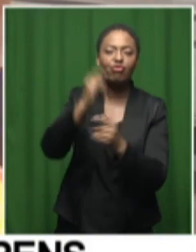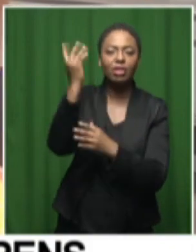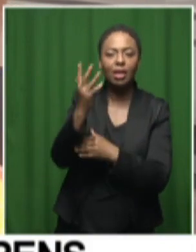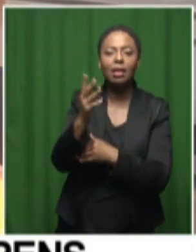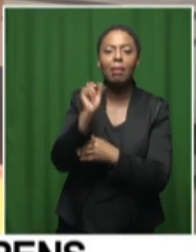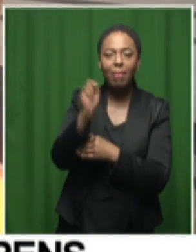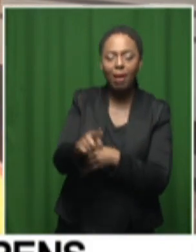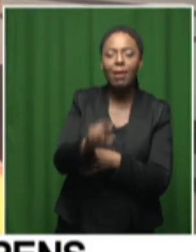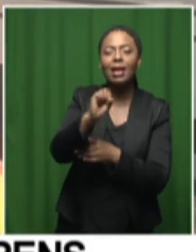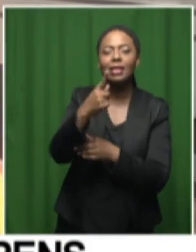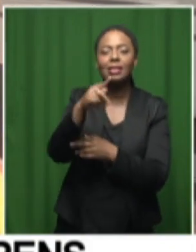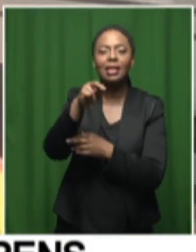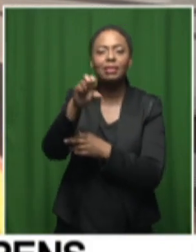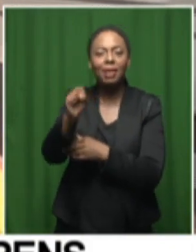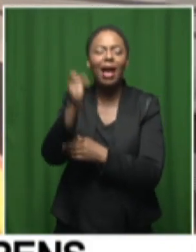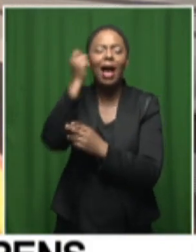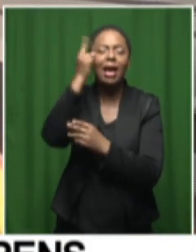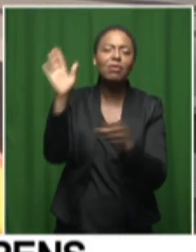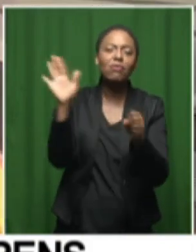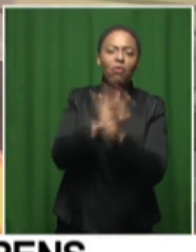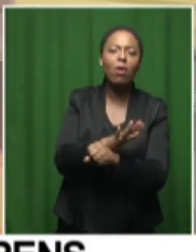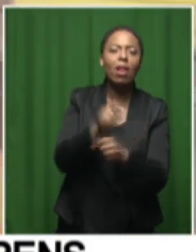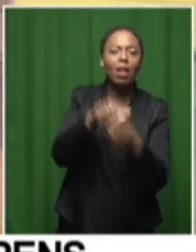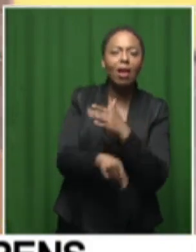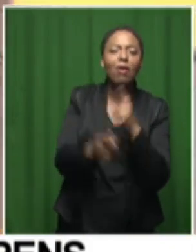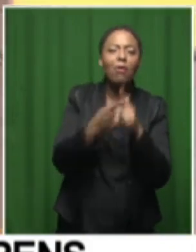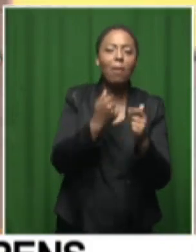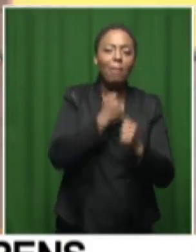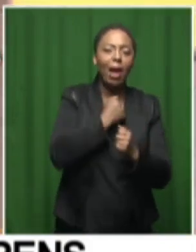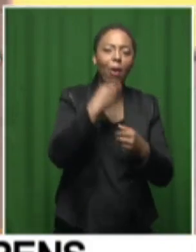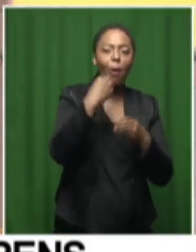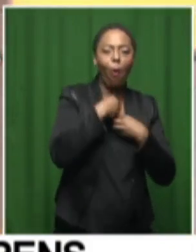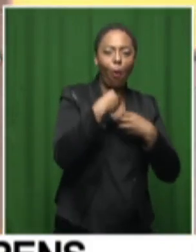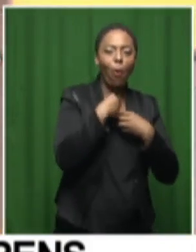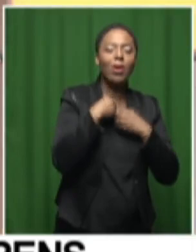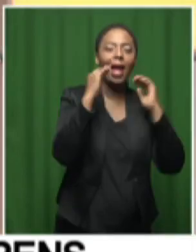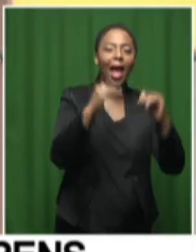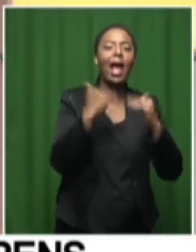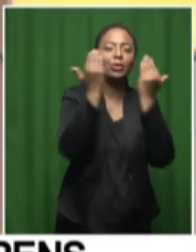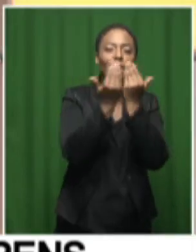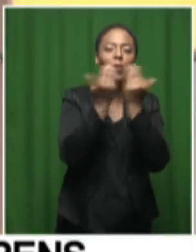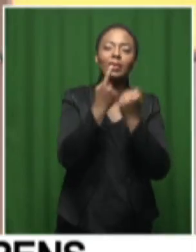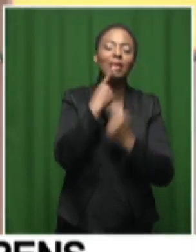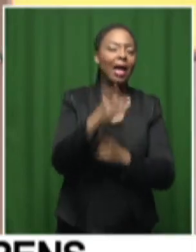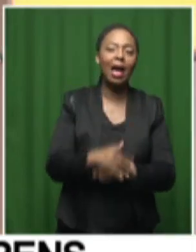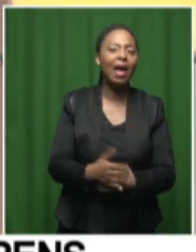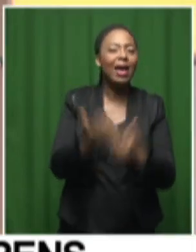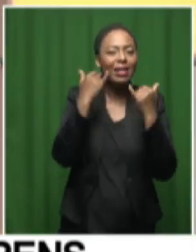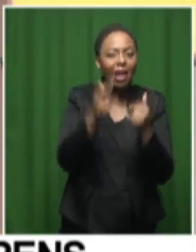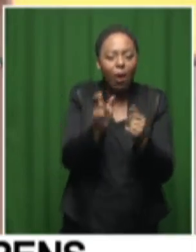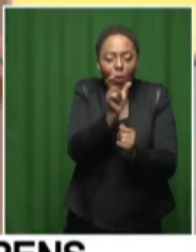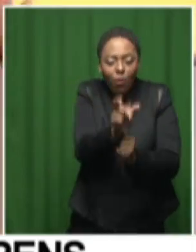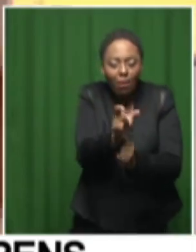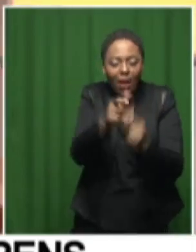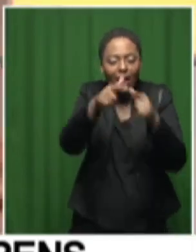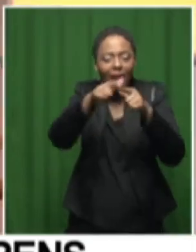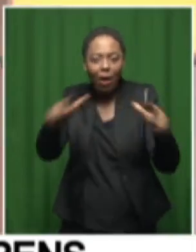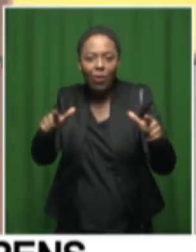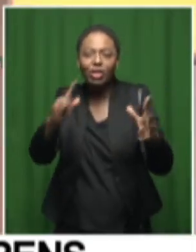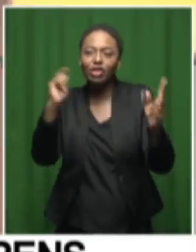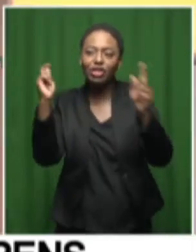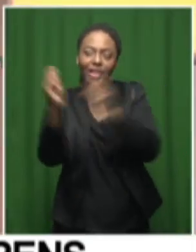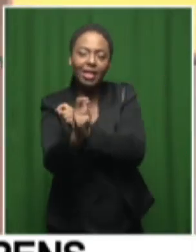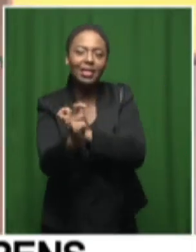was birthed, inside my old high school, through me saying, let's take the text, bring it up to